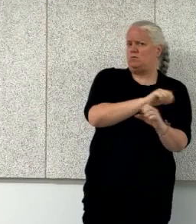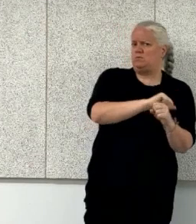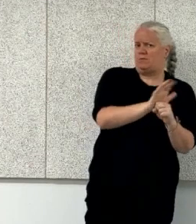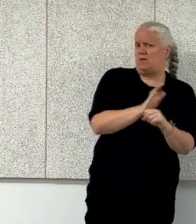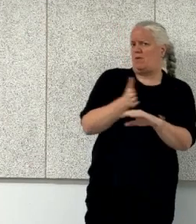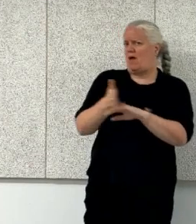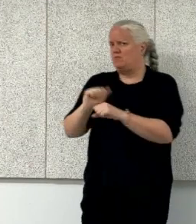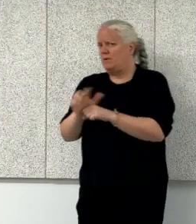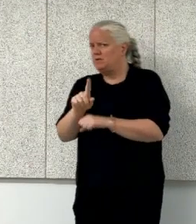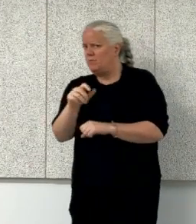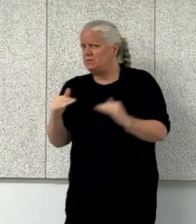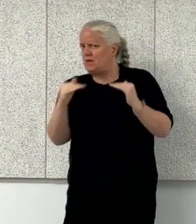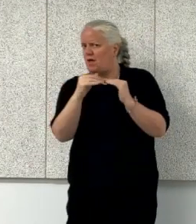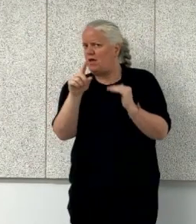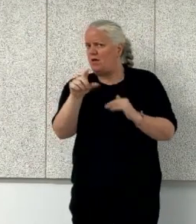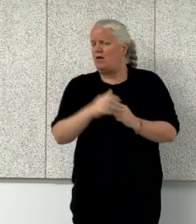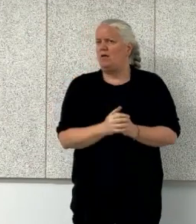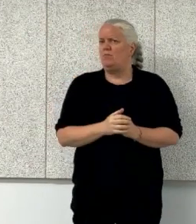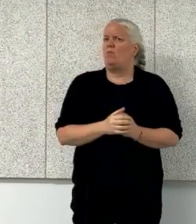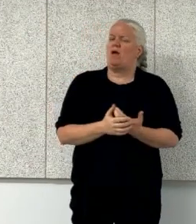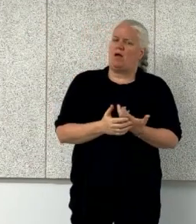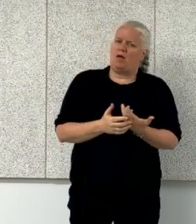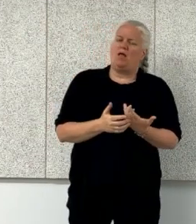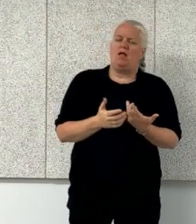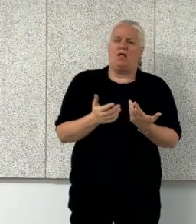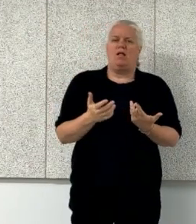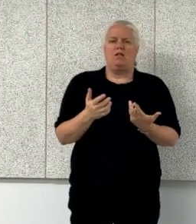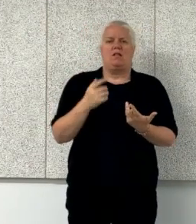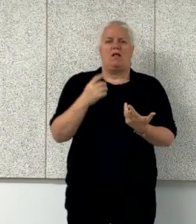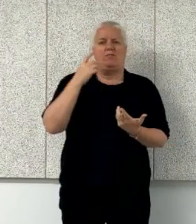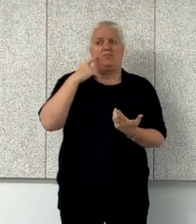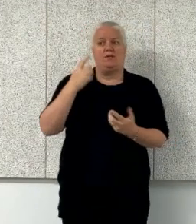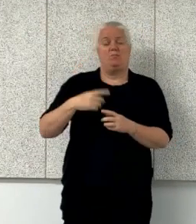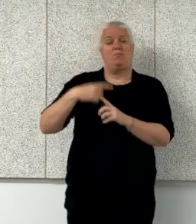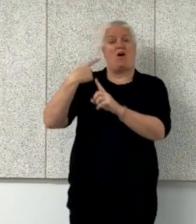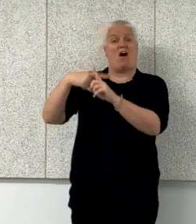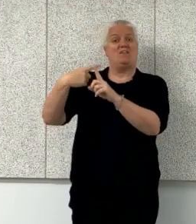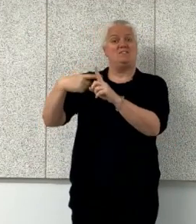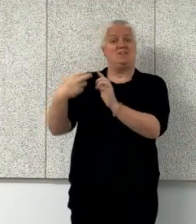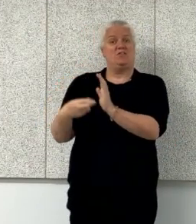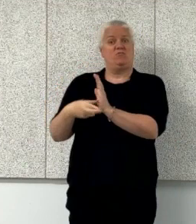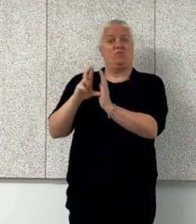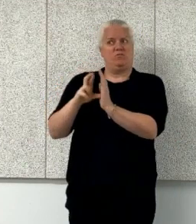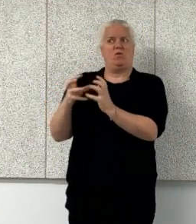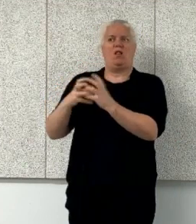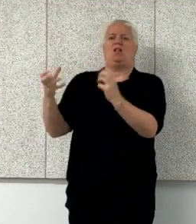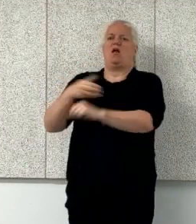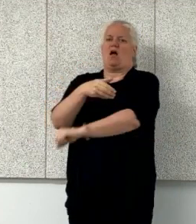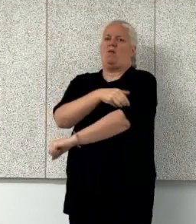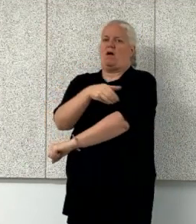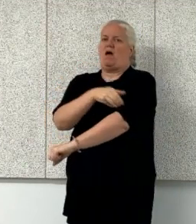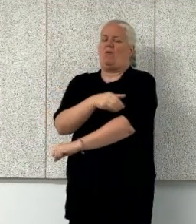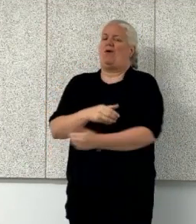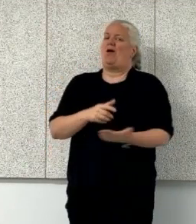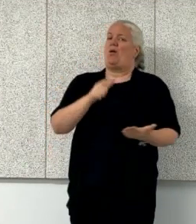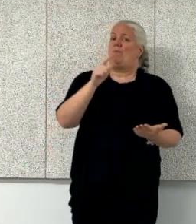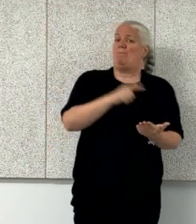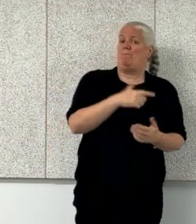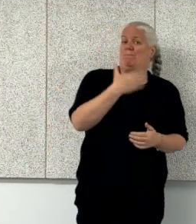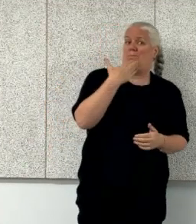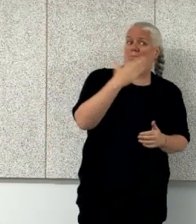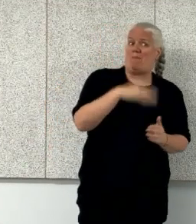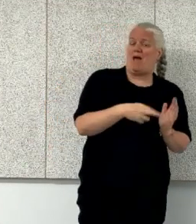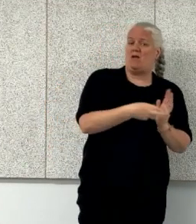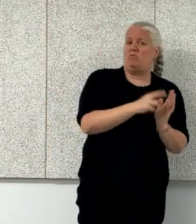when the highs are highs and the lows aren't as low as they used to be. That is my observation in like the institutions I've worked at and in talking to other